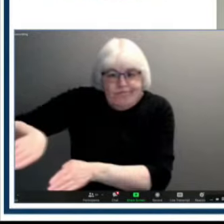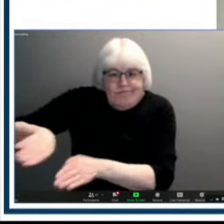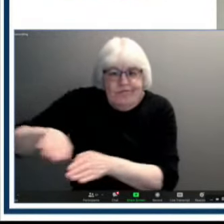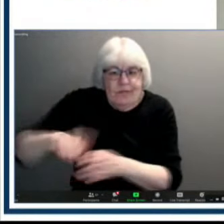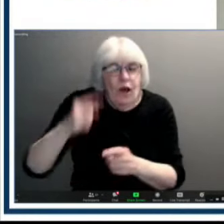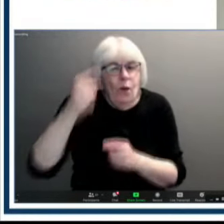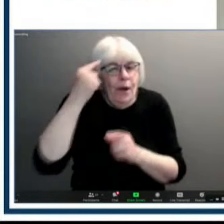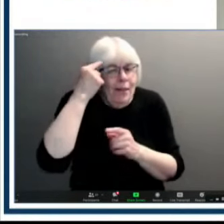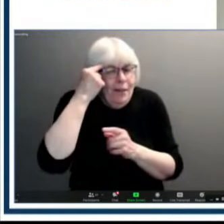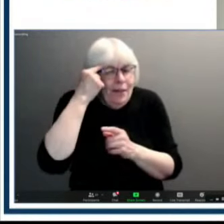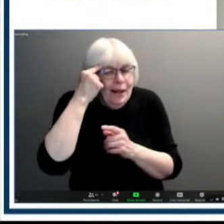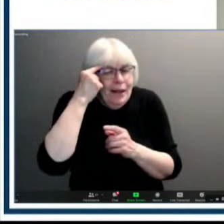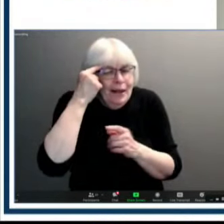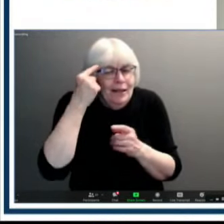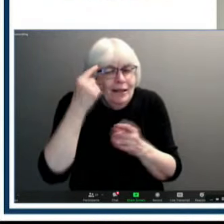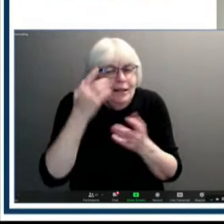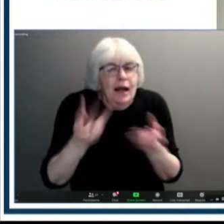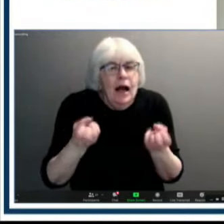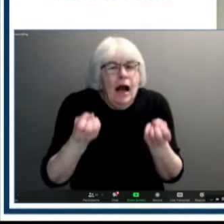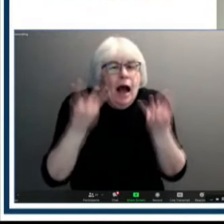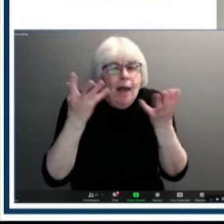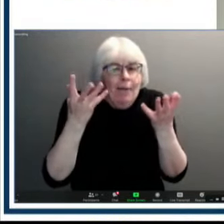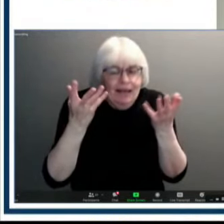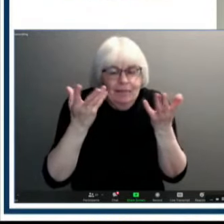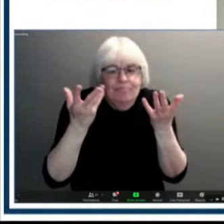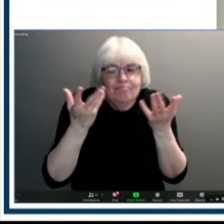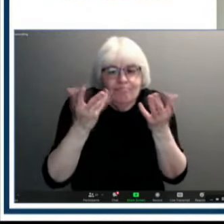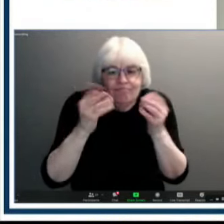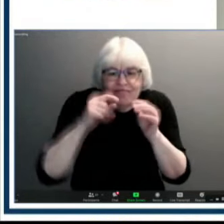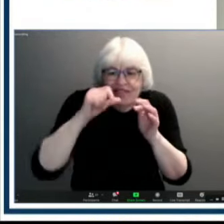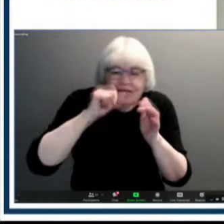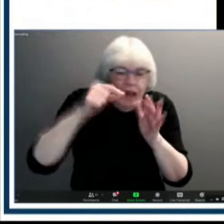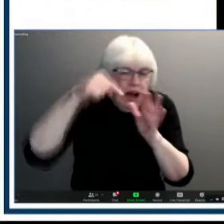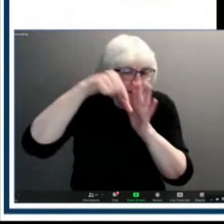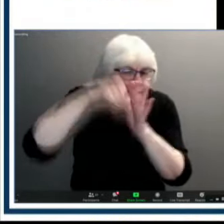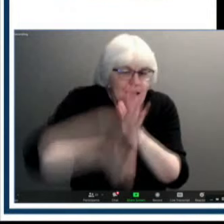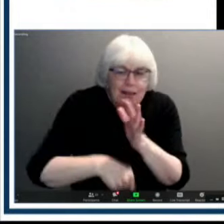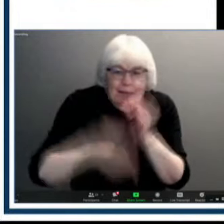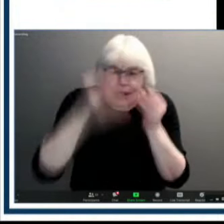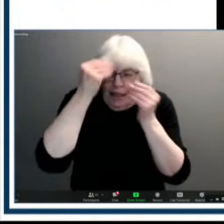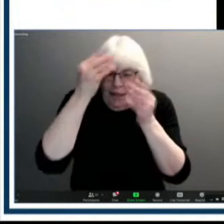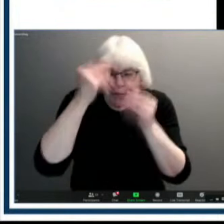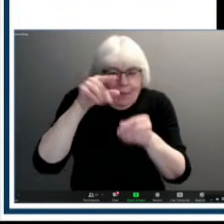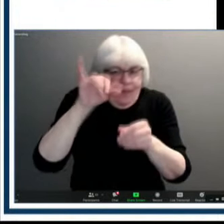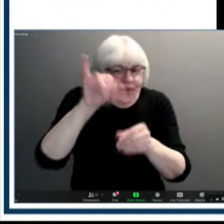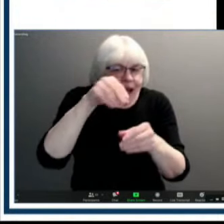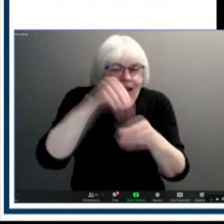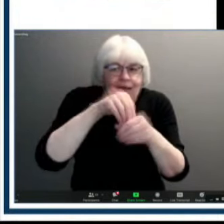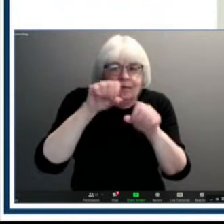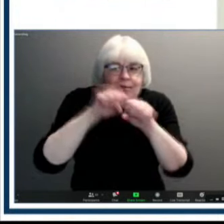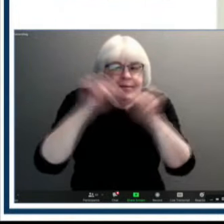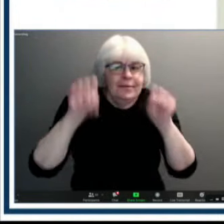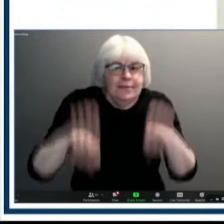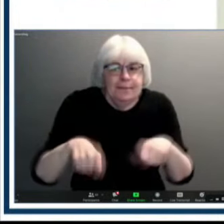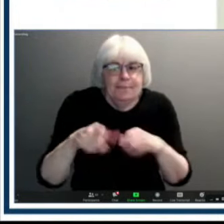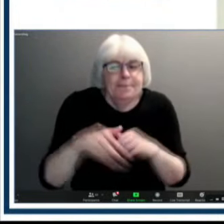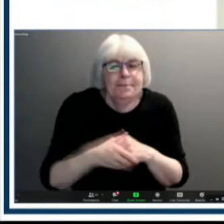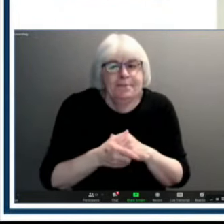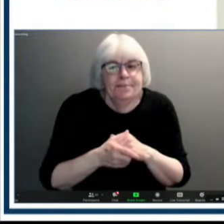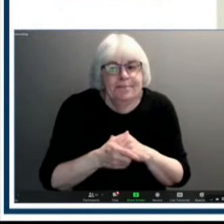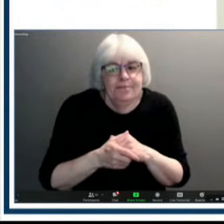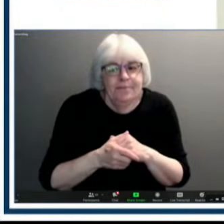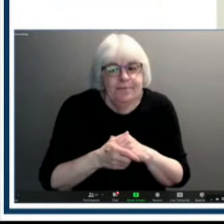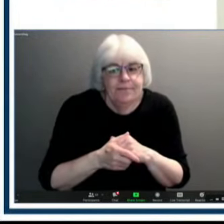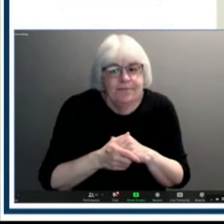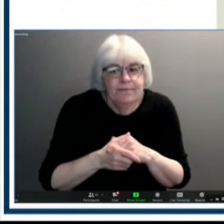part of our transition to a more endemic approach. Yeah, and I just want to double down on that